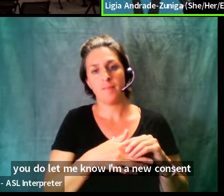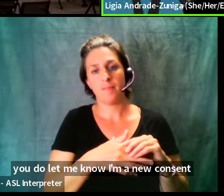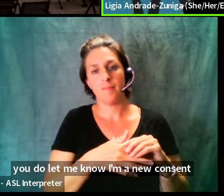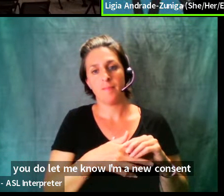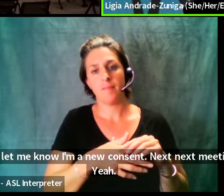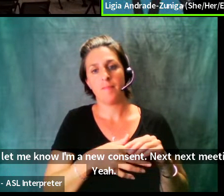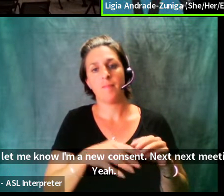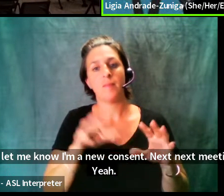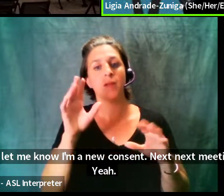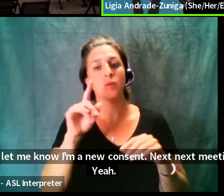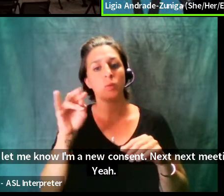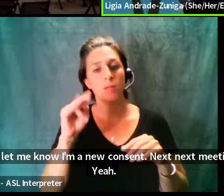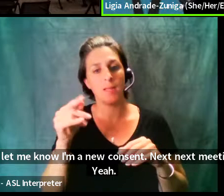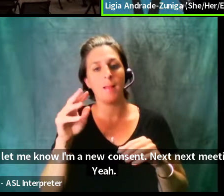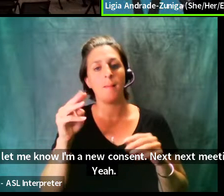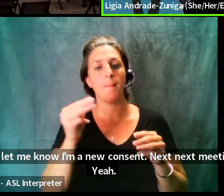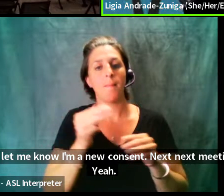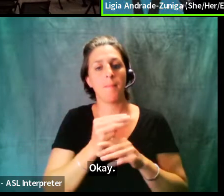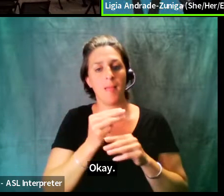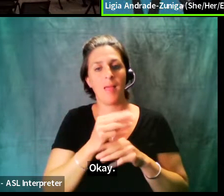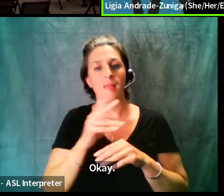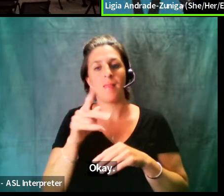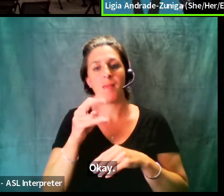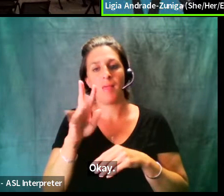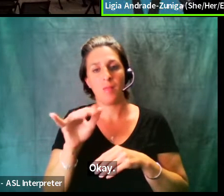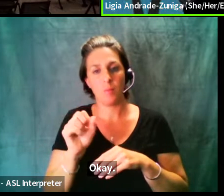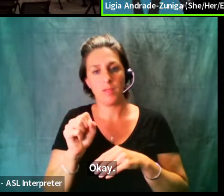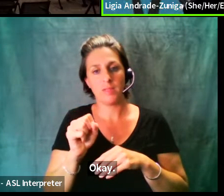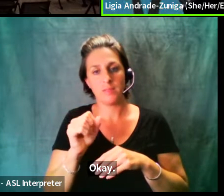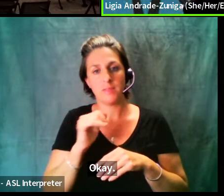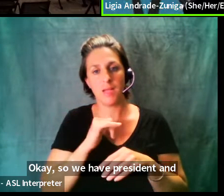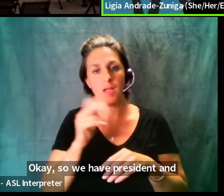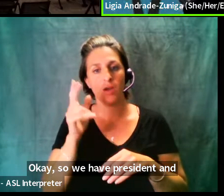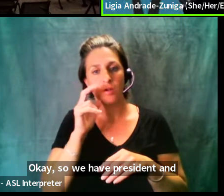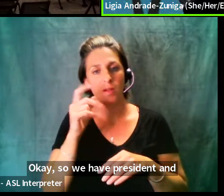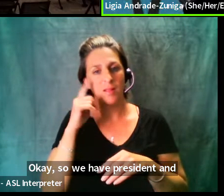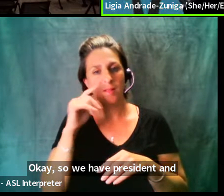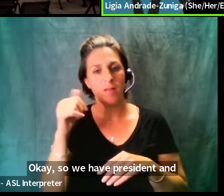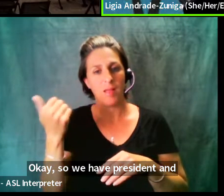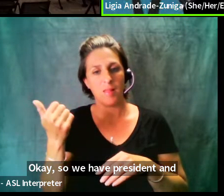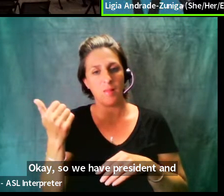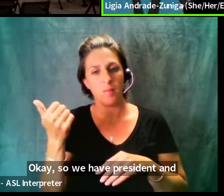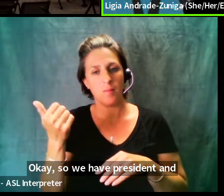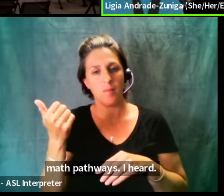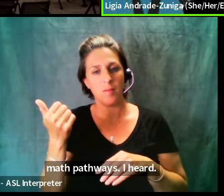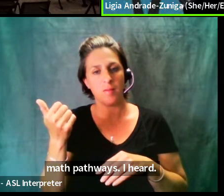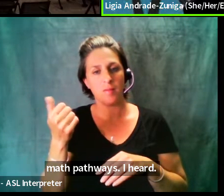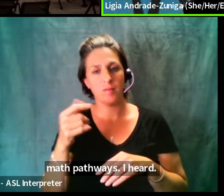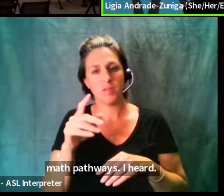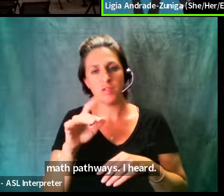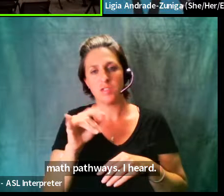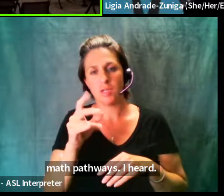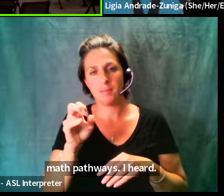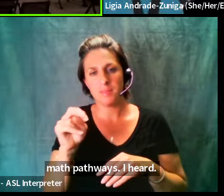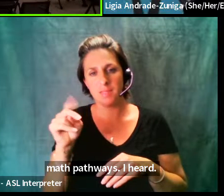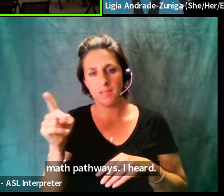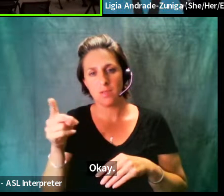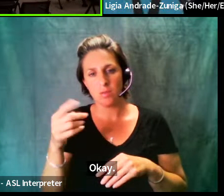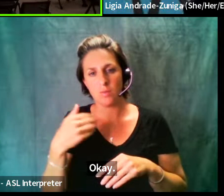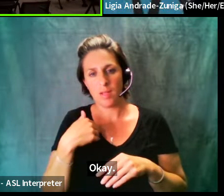Andrade pathways. Zuniga, math pathways, I heard. Okay. But there was another one, I think it was Jennifer, trustee Jacobson, I think you had Yeah. another